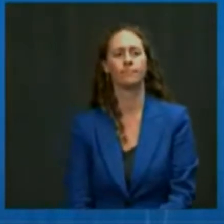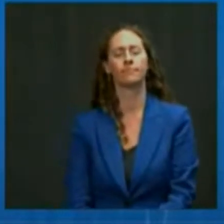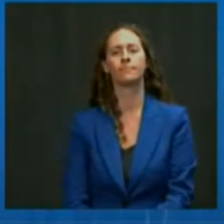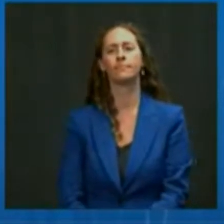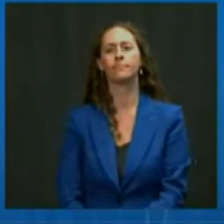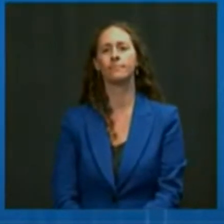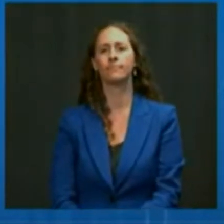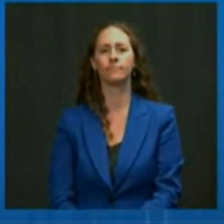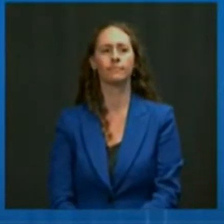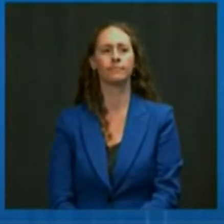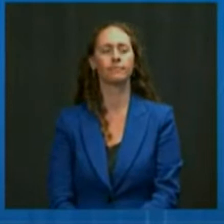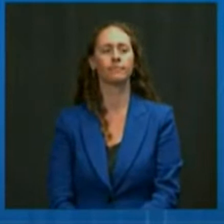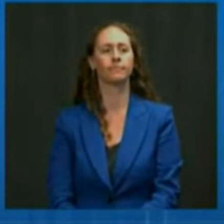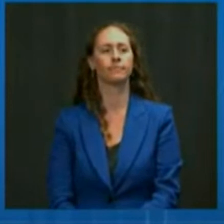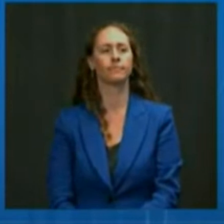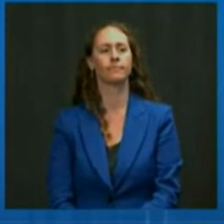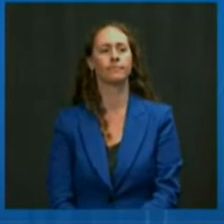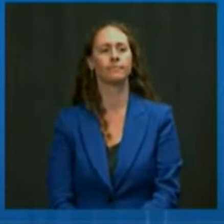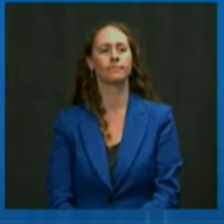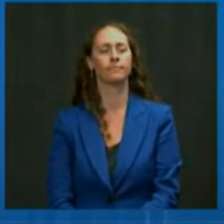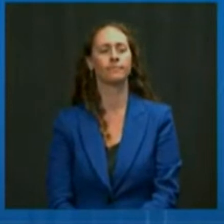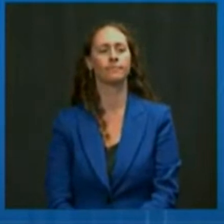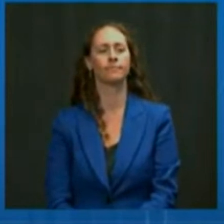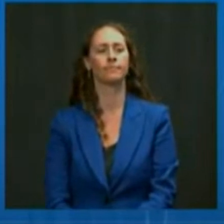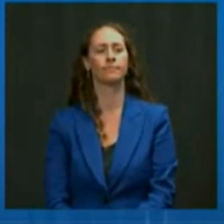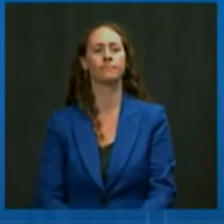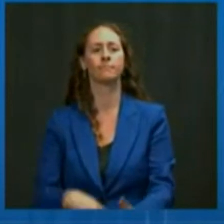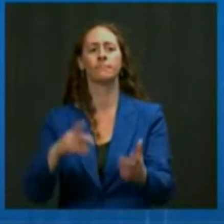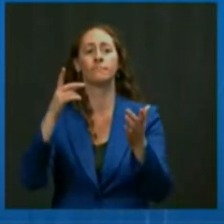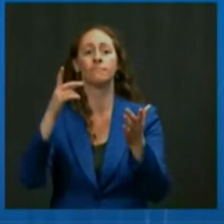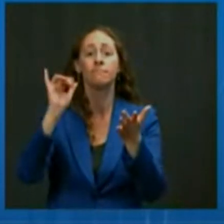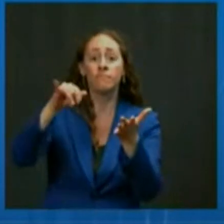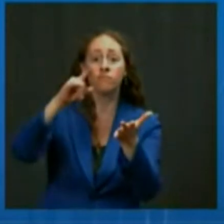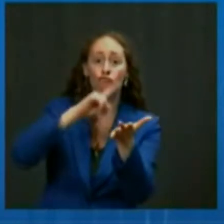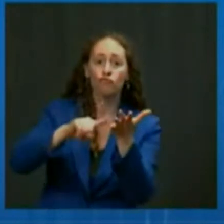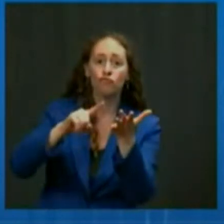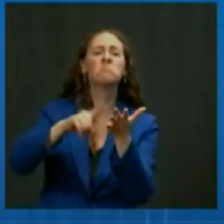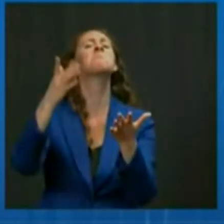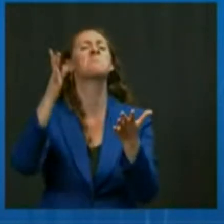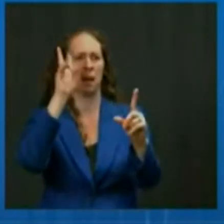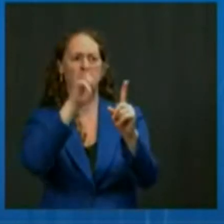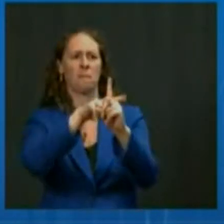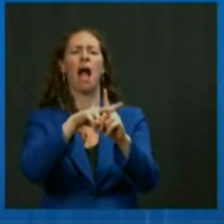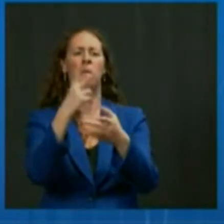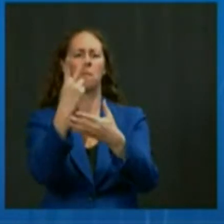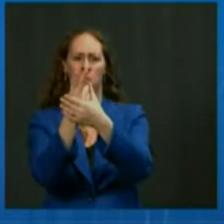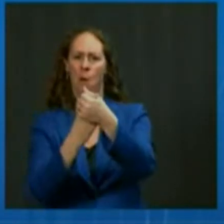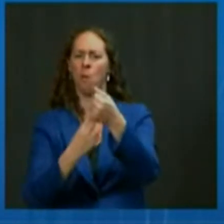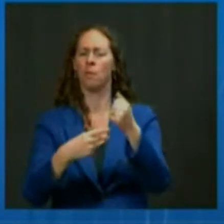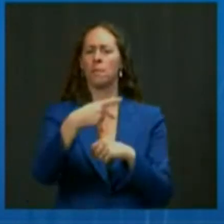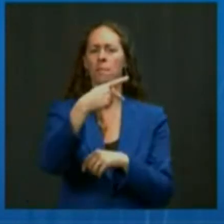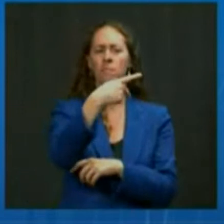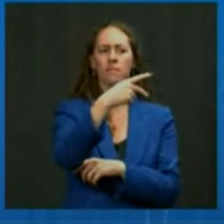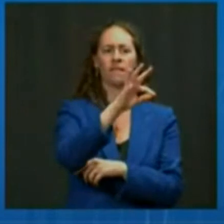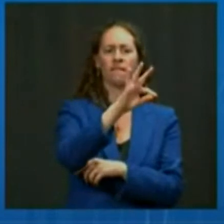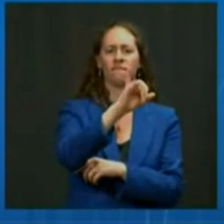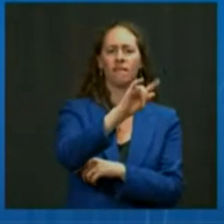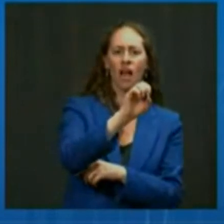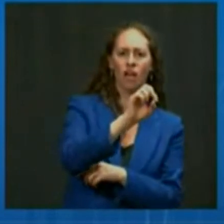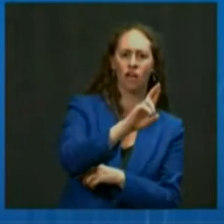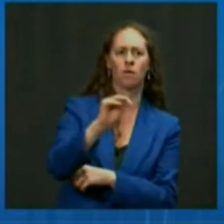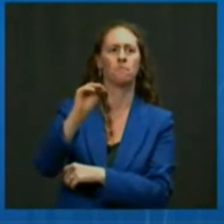would be very, very similar to the Moderna, it was also against the Delta variant. So you get a